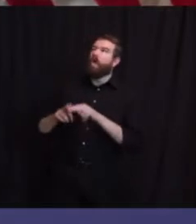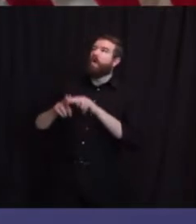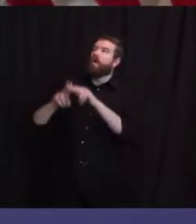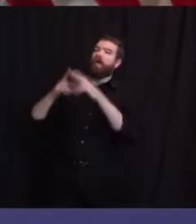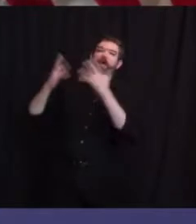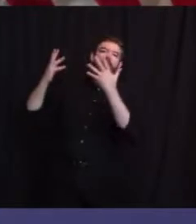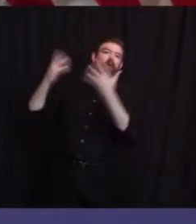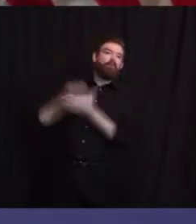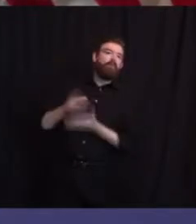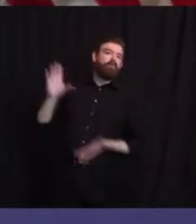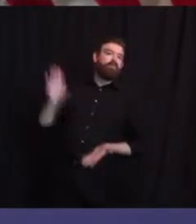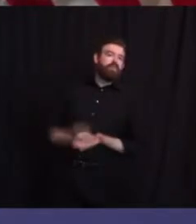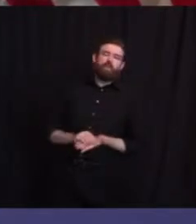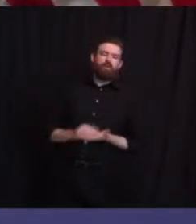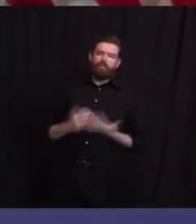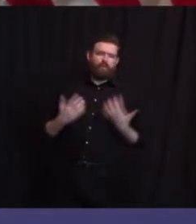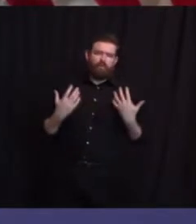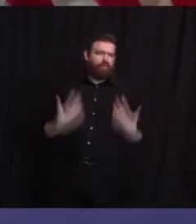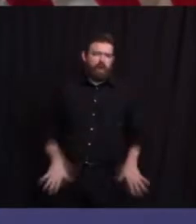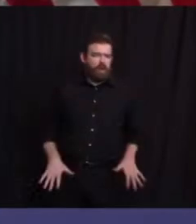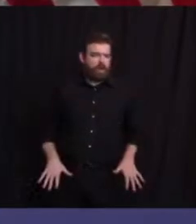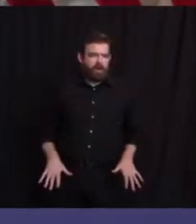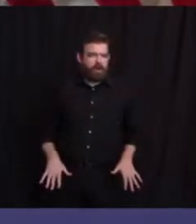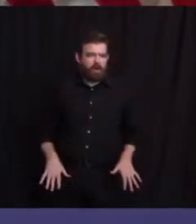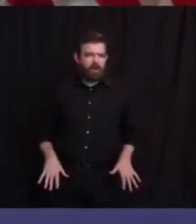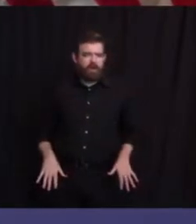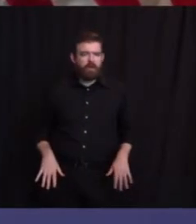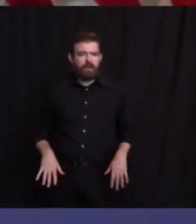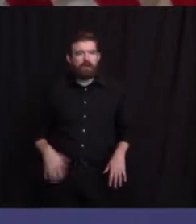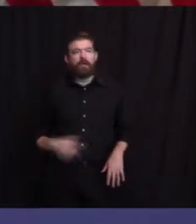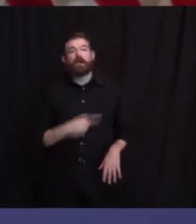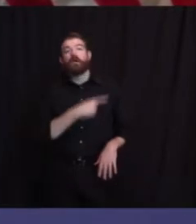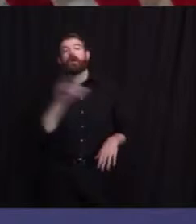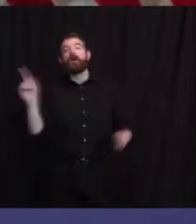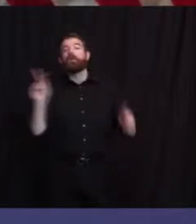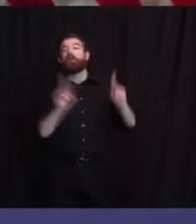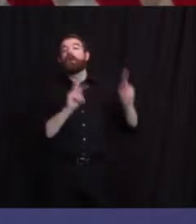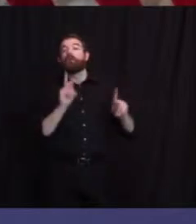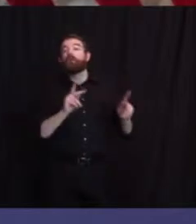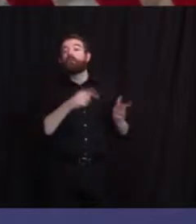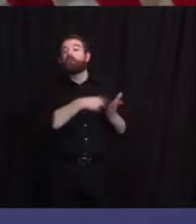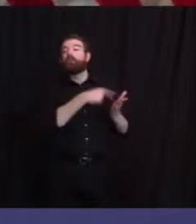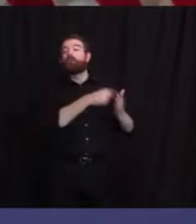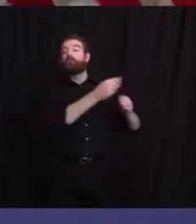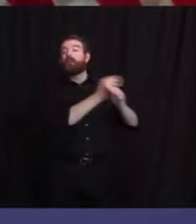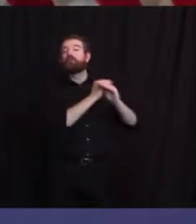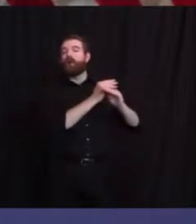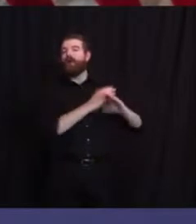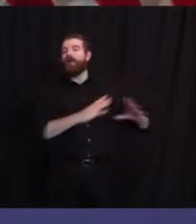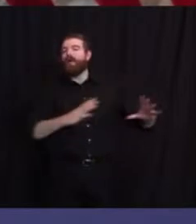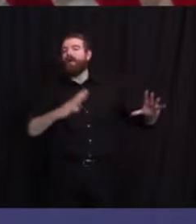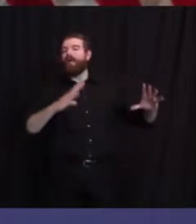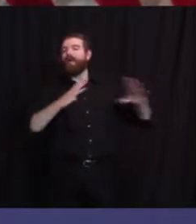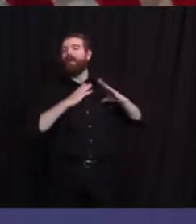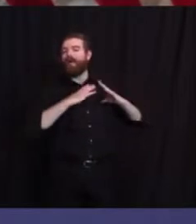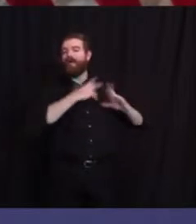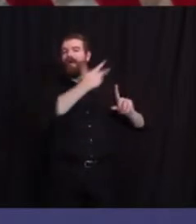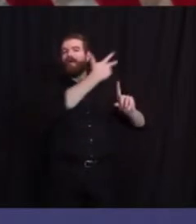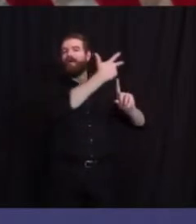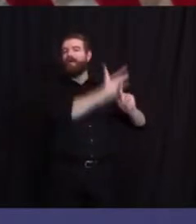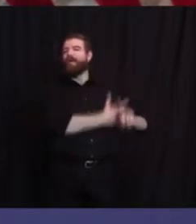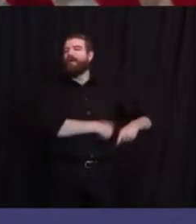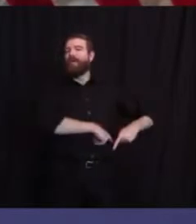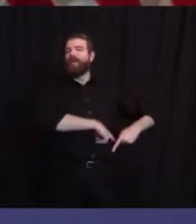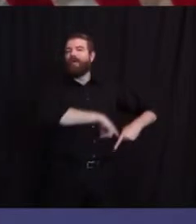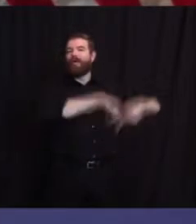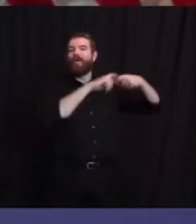mortgage holiday. It's not just a holiday. We don't want the 3 months to be due on day 91. The whole spirit of this was to put